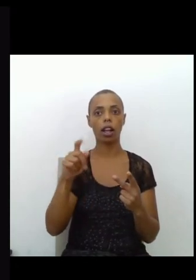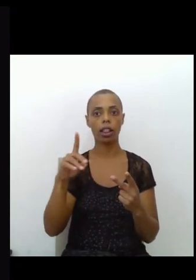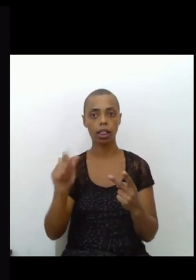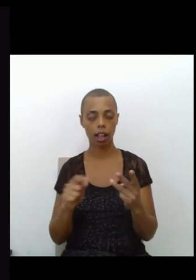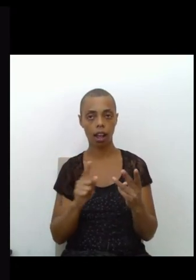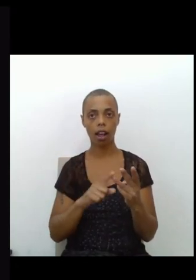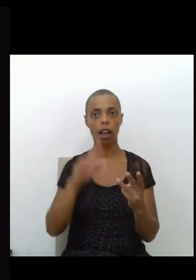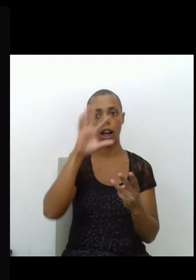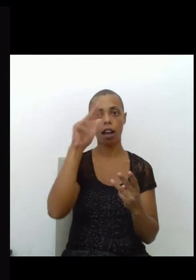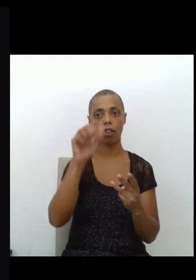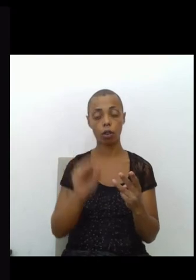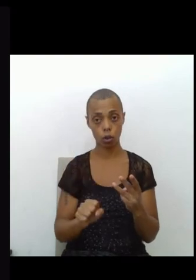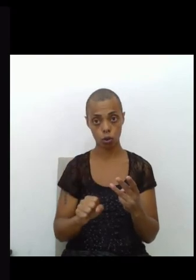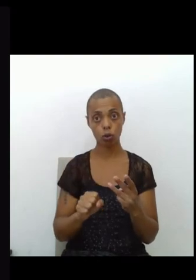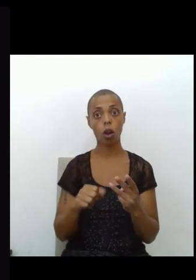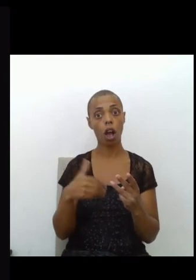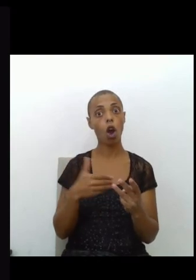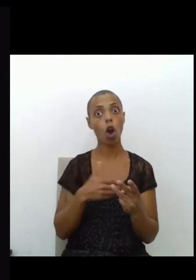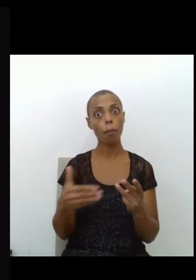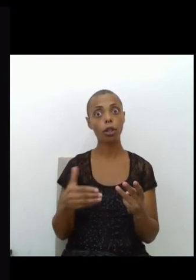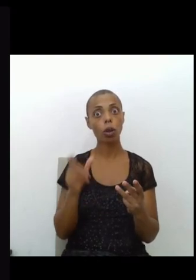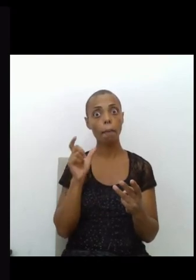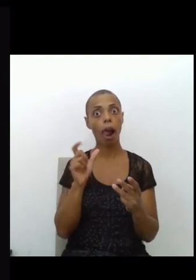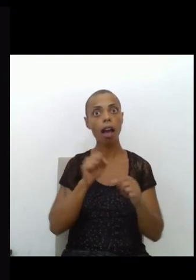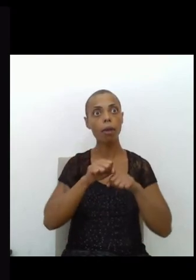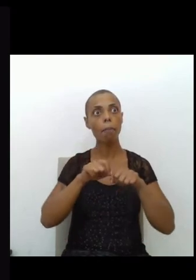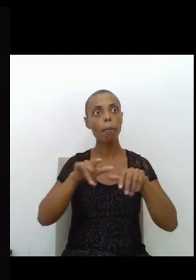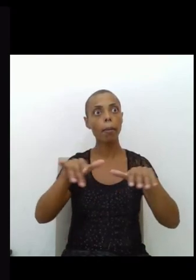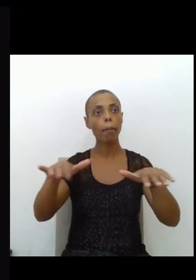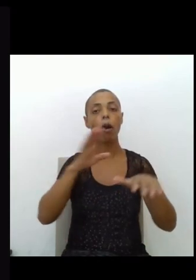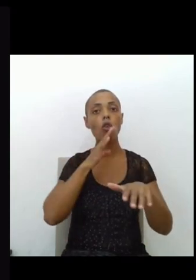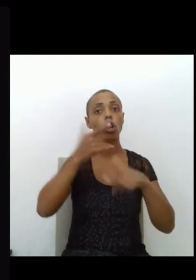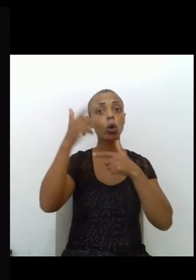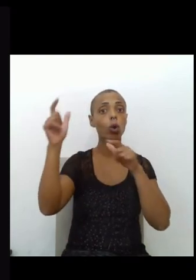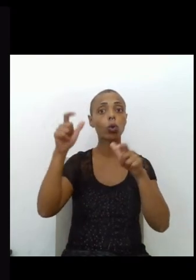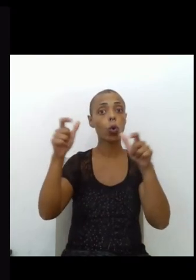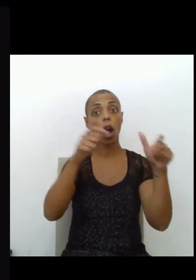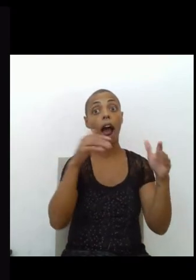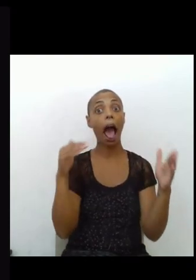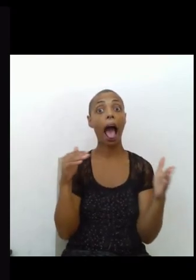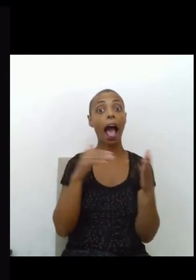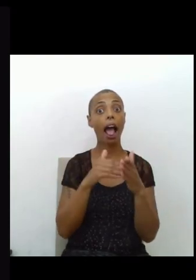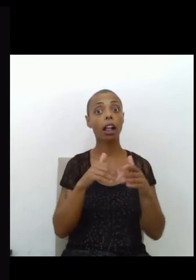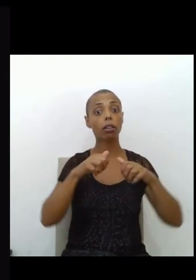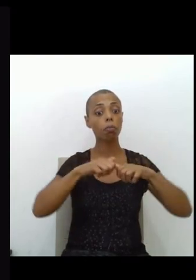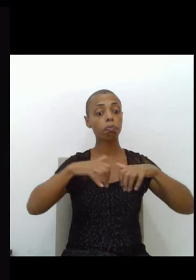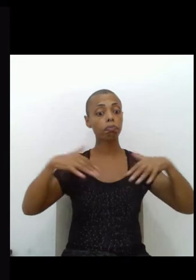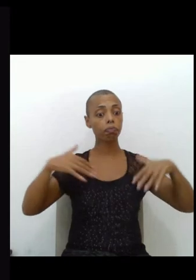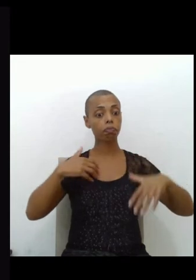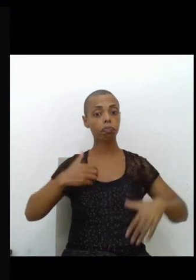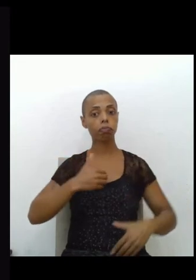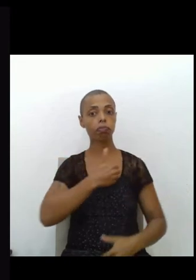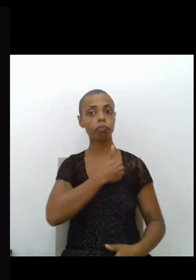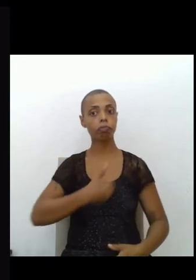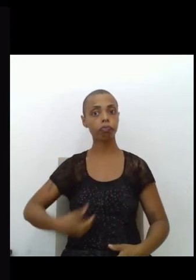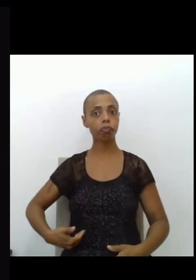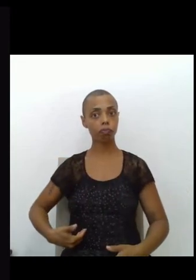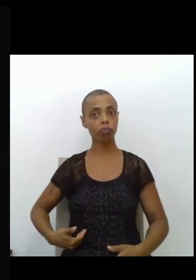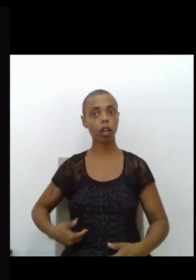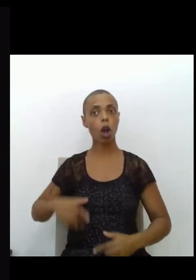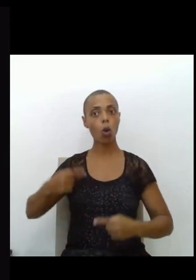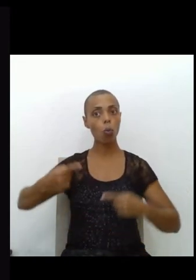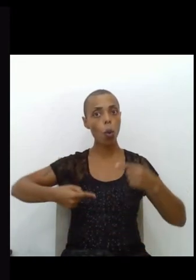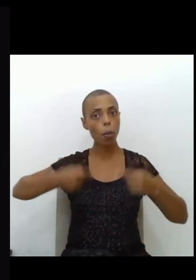you find that even parliamentarians when when they were debating for example the anti-homosexuality bill in Uganda